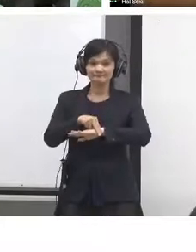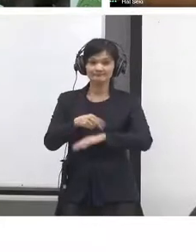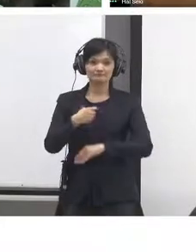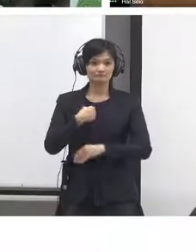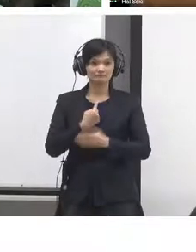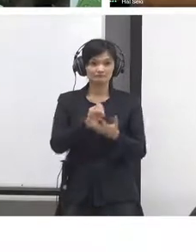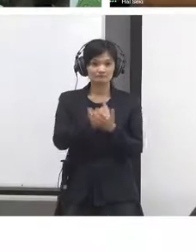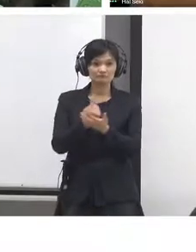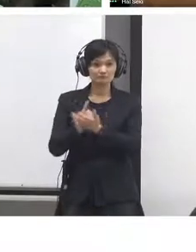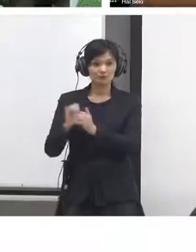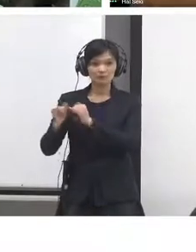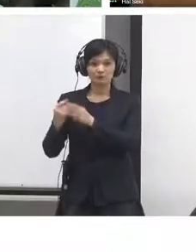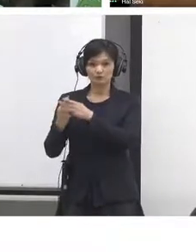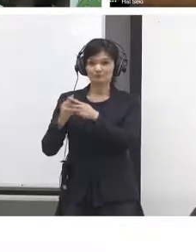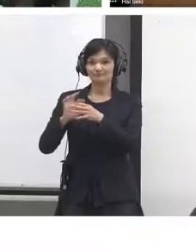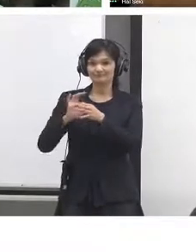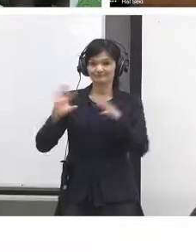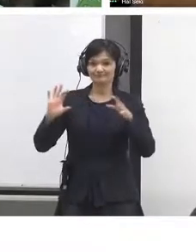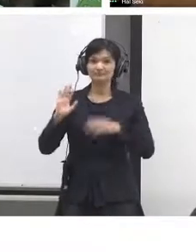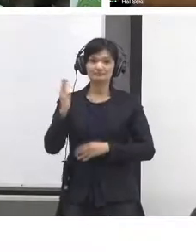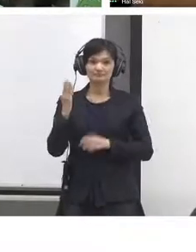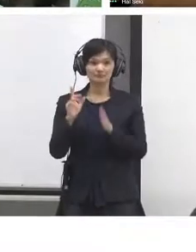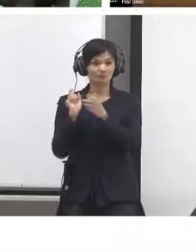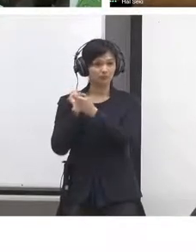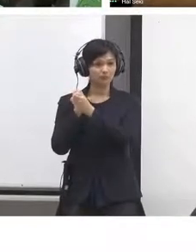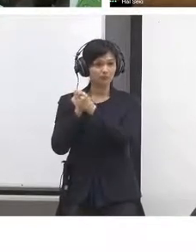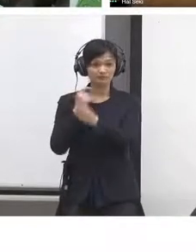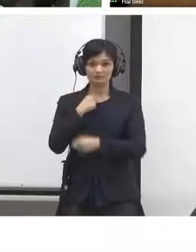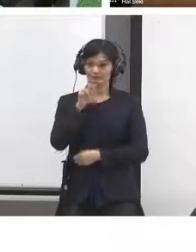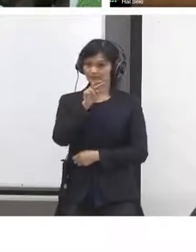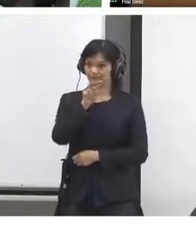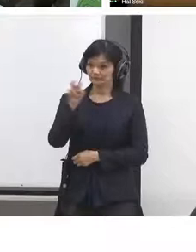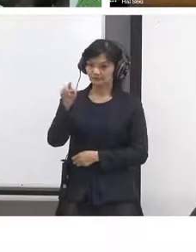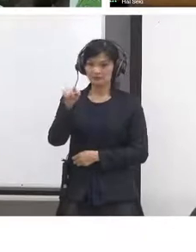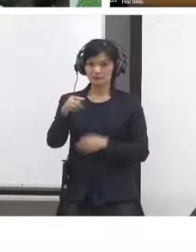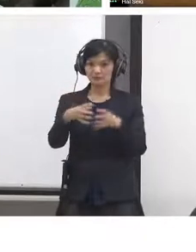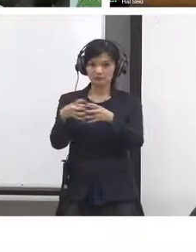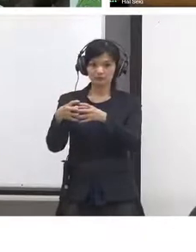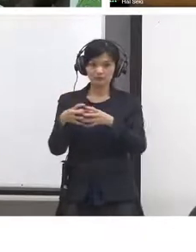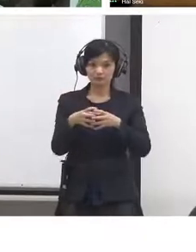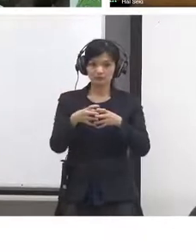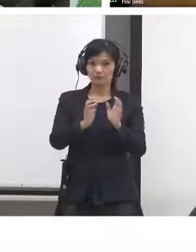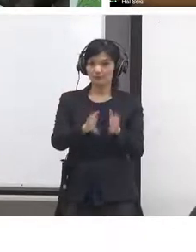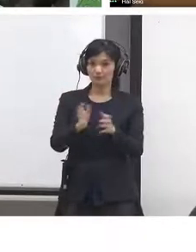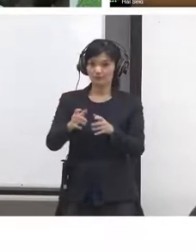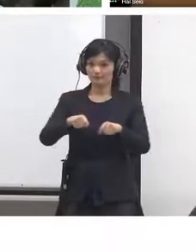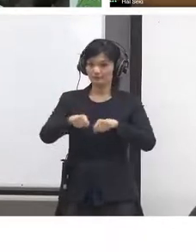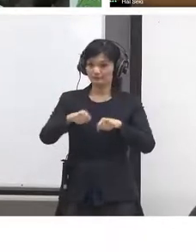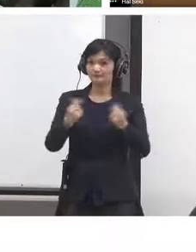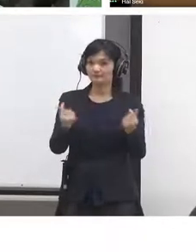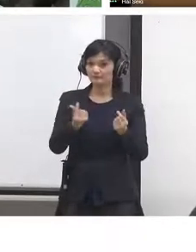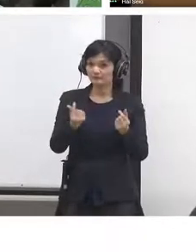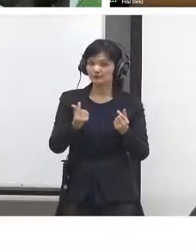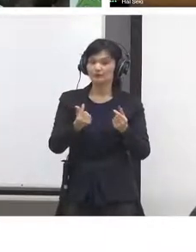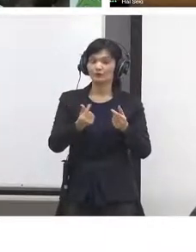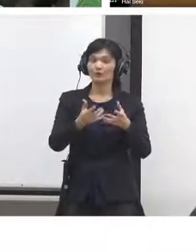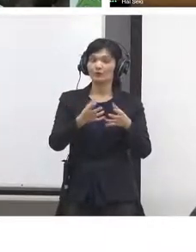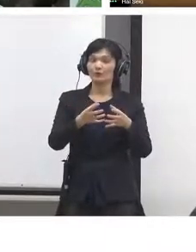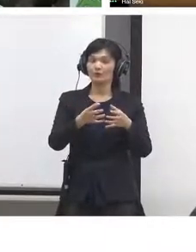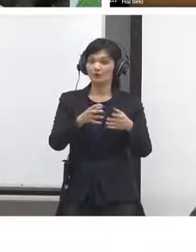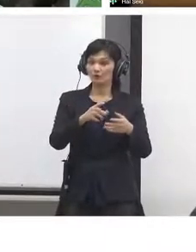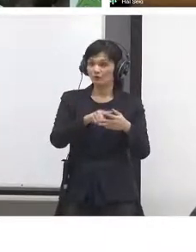I also seen some new project of Code for Japan, like Code for Gin, and call for election.